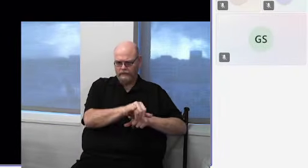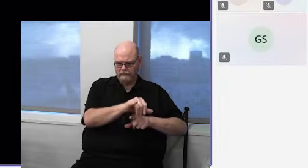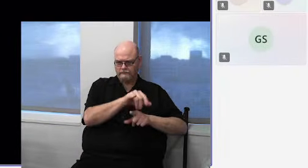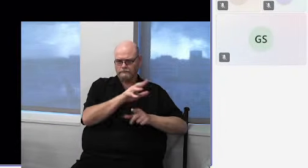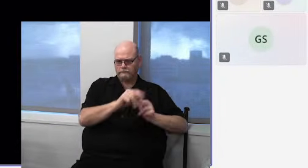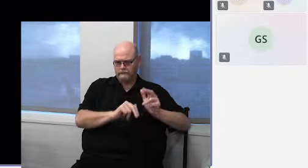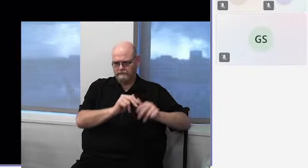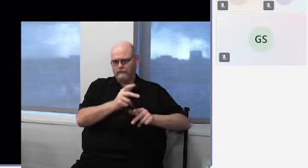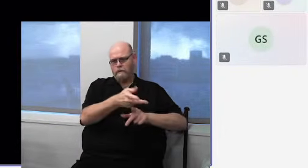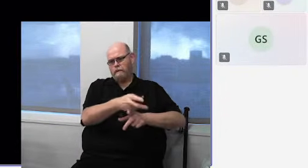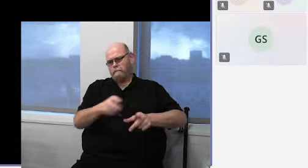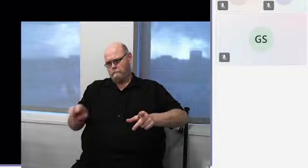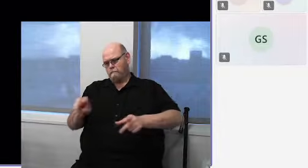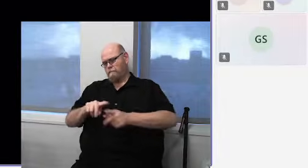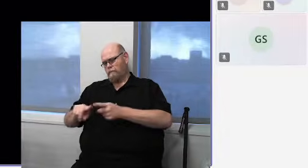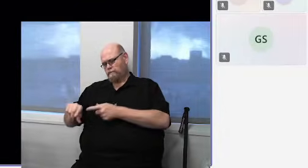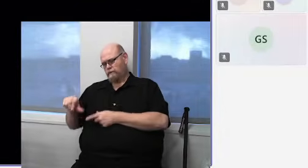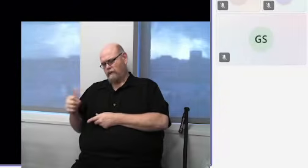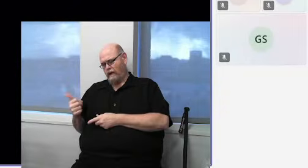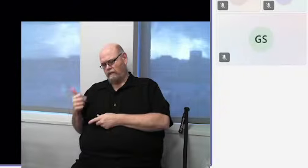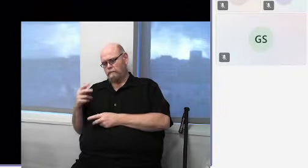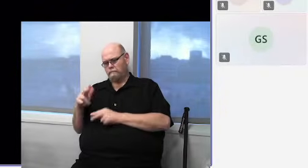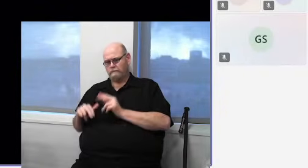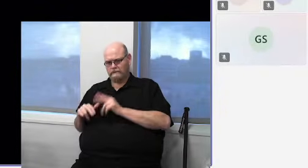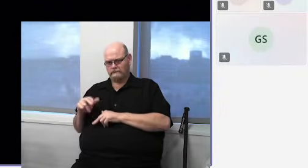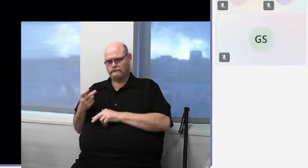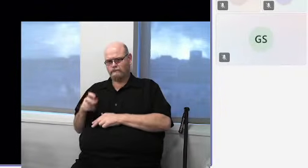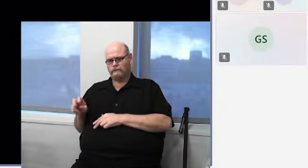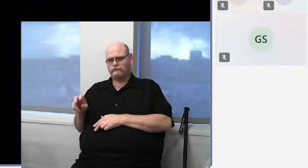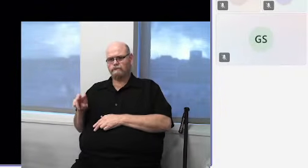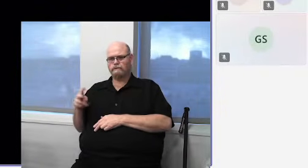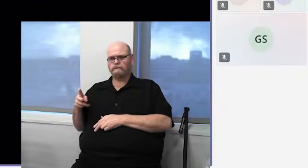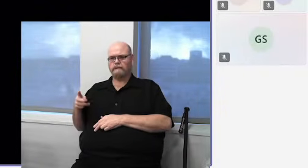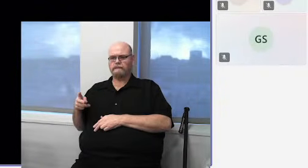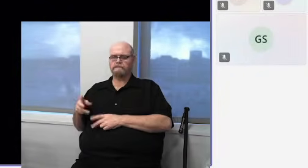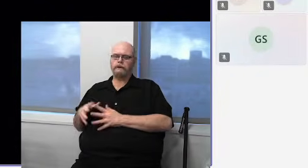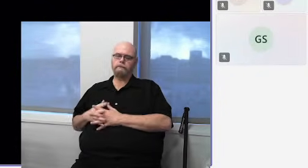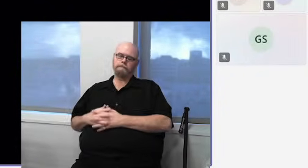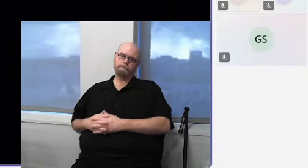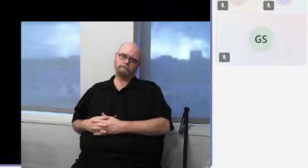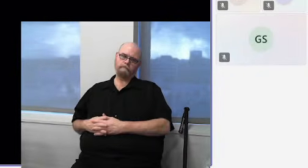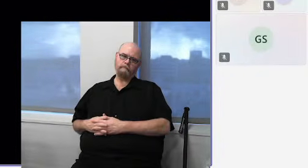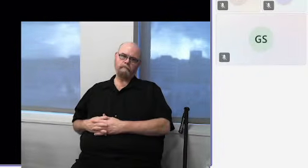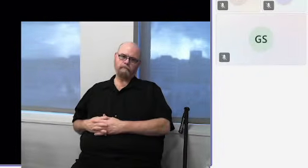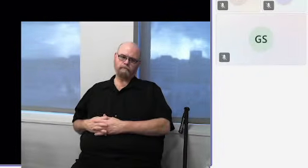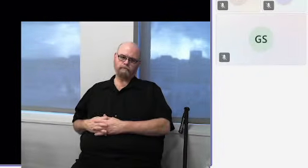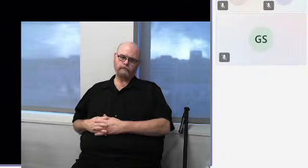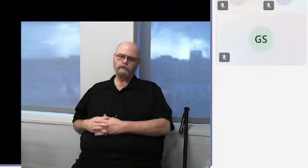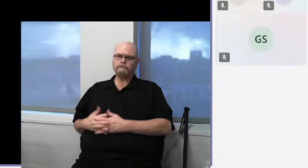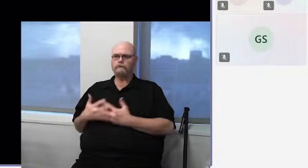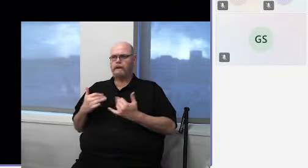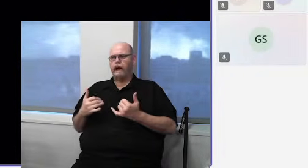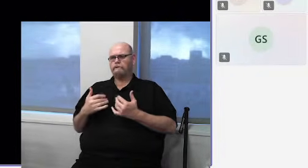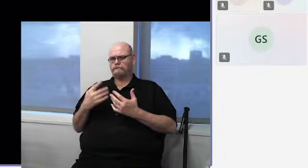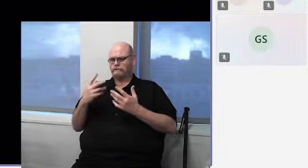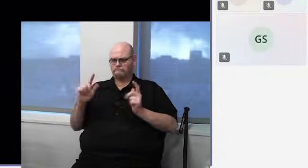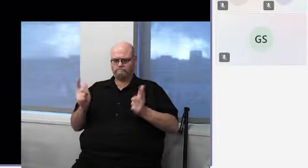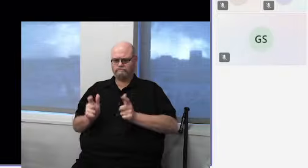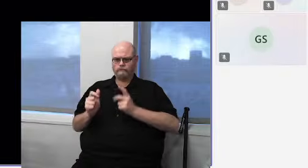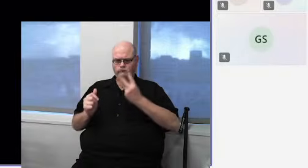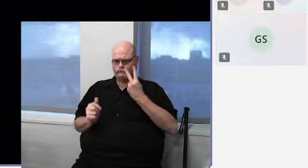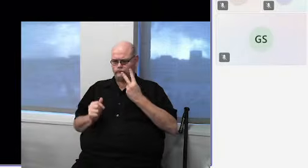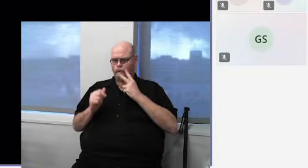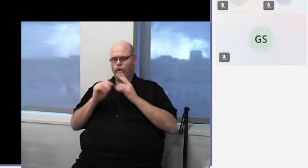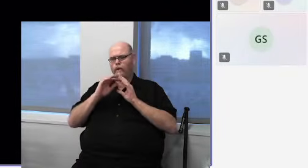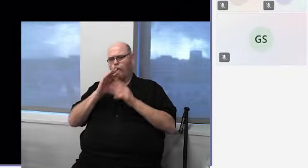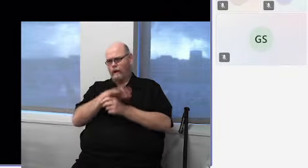something that occurs to it that requires us to continue to control the system, we can transfer over to the secondary. So we will be down to those two